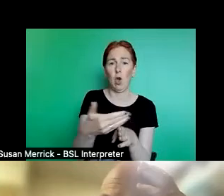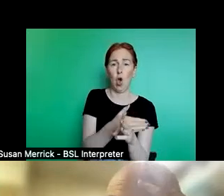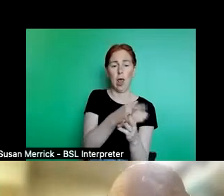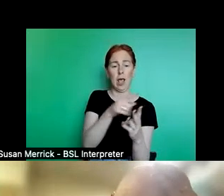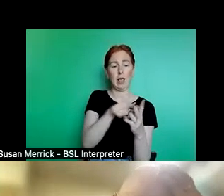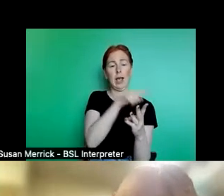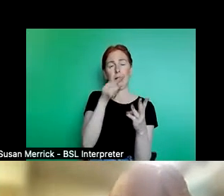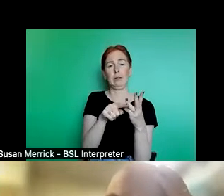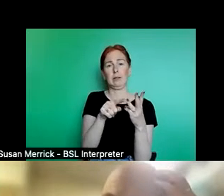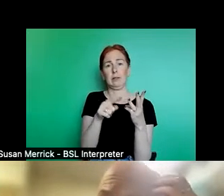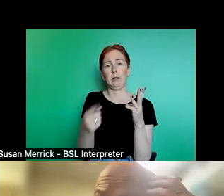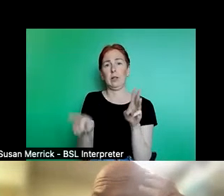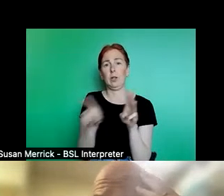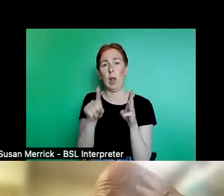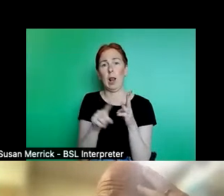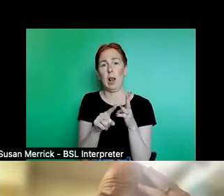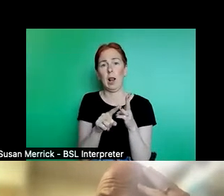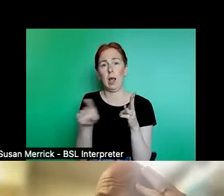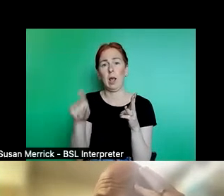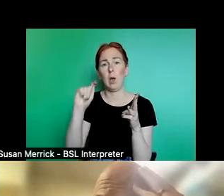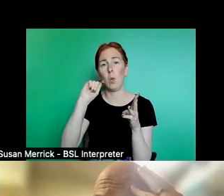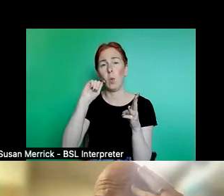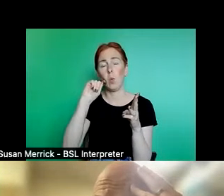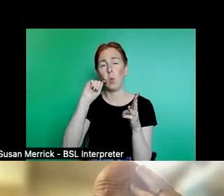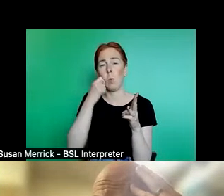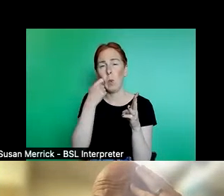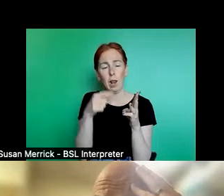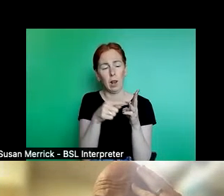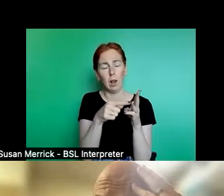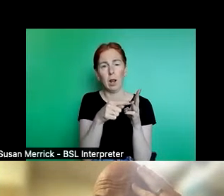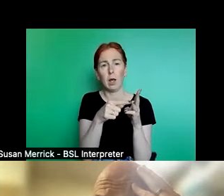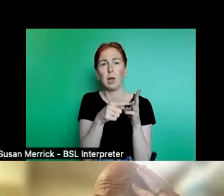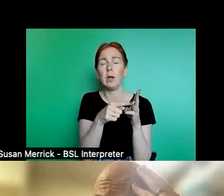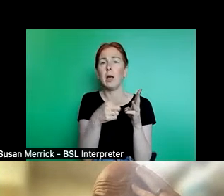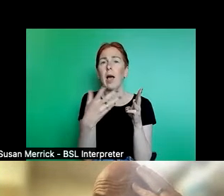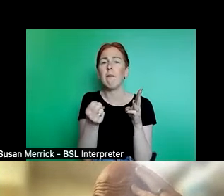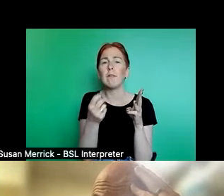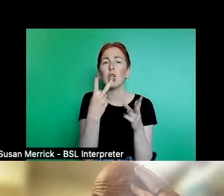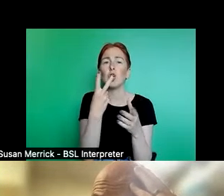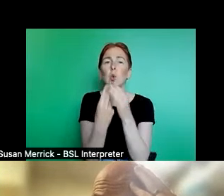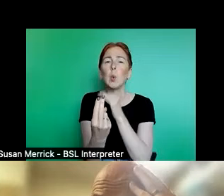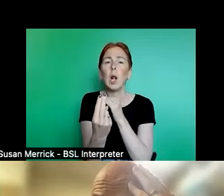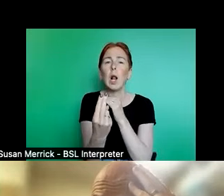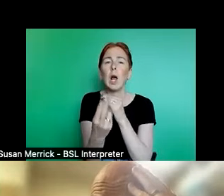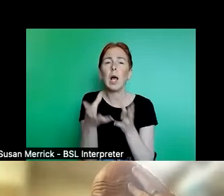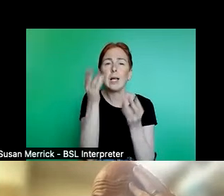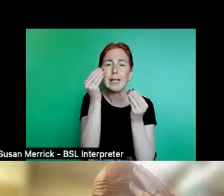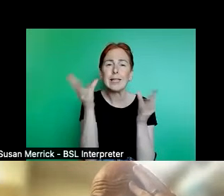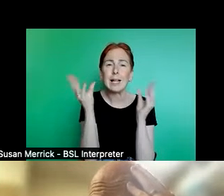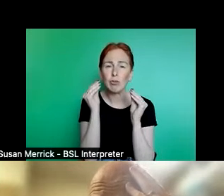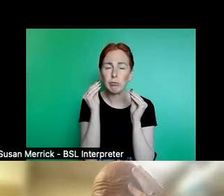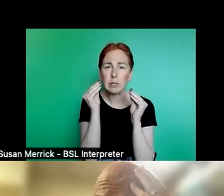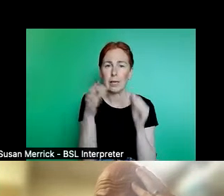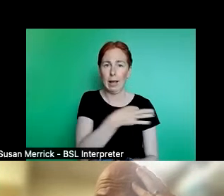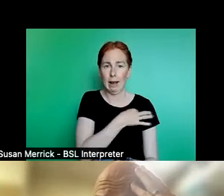know, we run a dual sensory clinic at GOSH, specifically for Usher patients, for